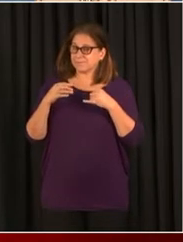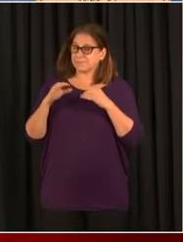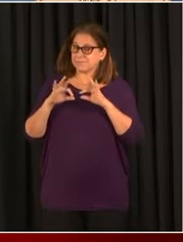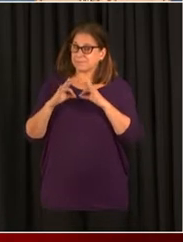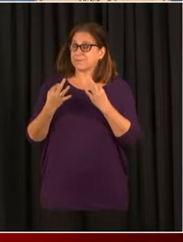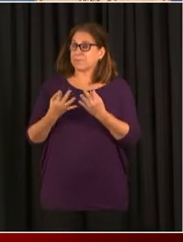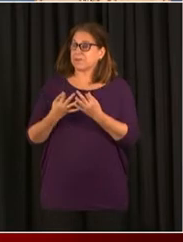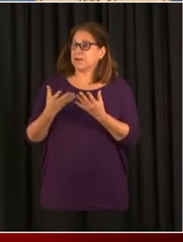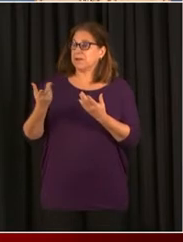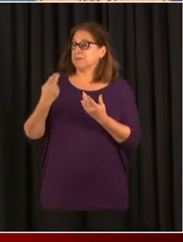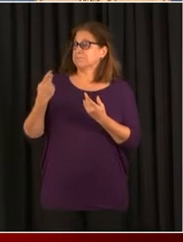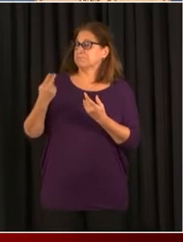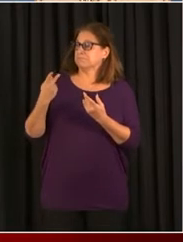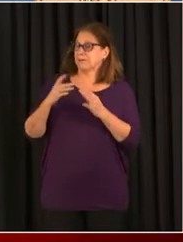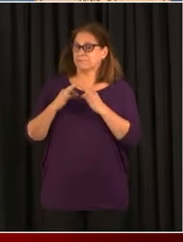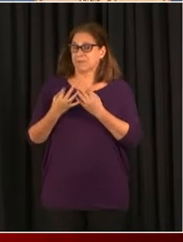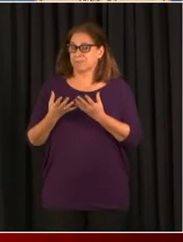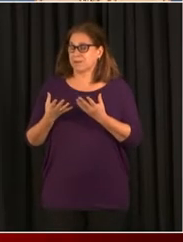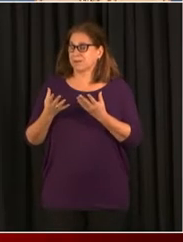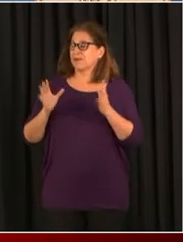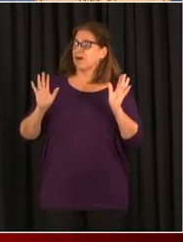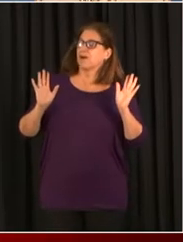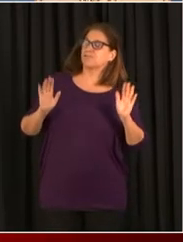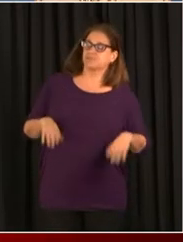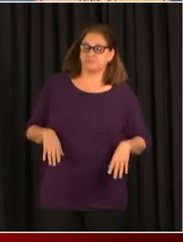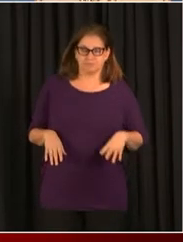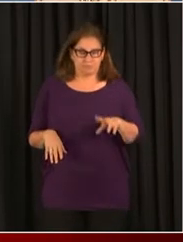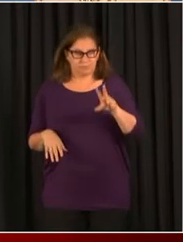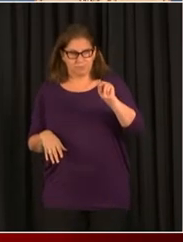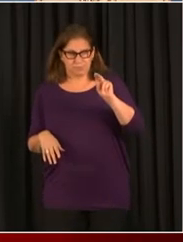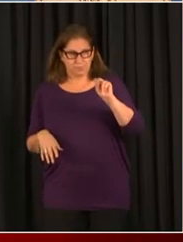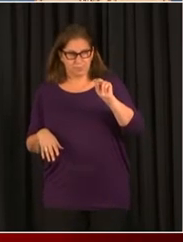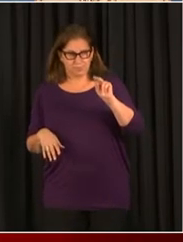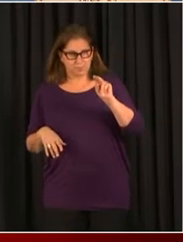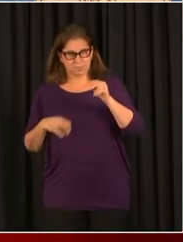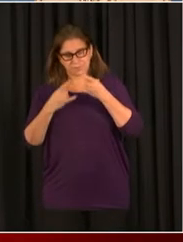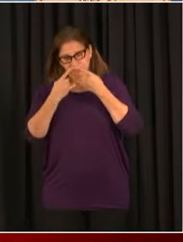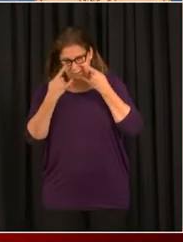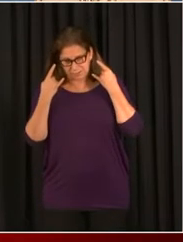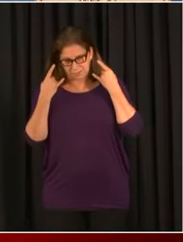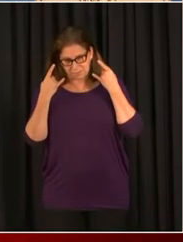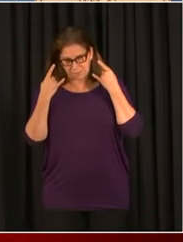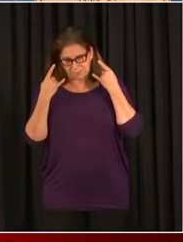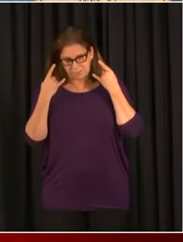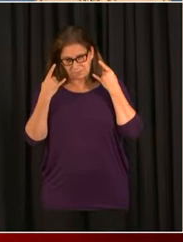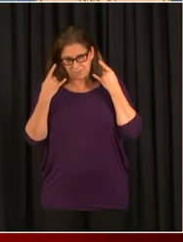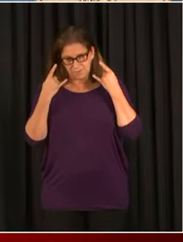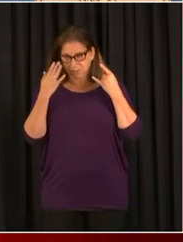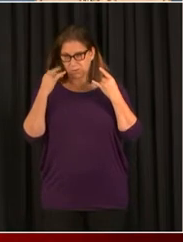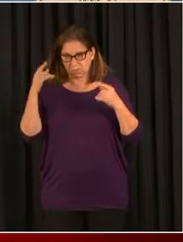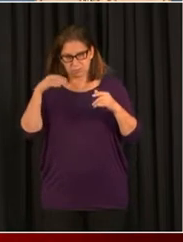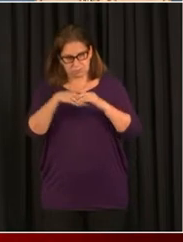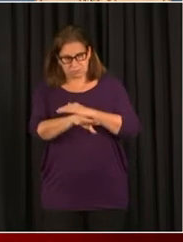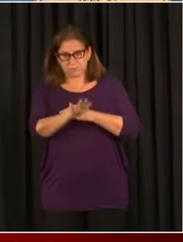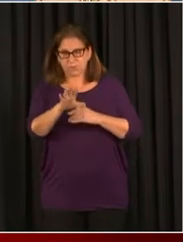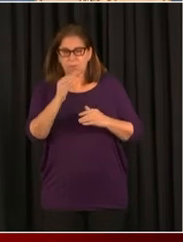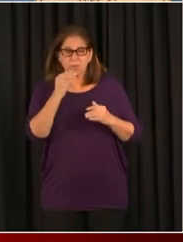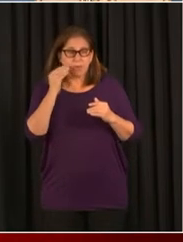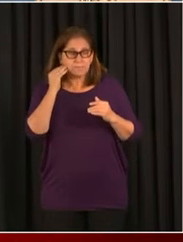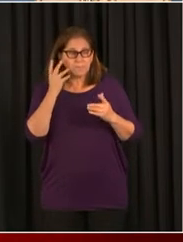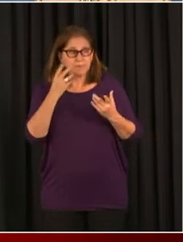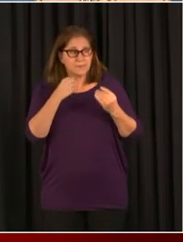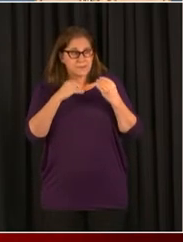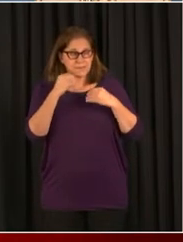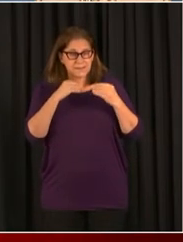that everyone wear a mask who's outside of your immediate household. Keep in mind that while